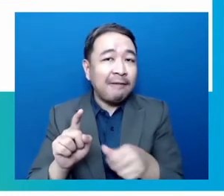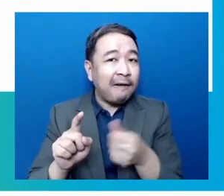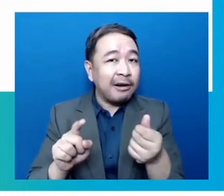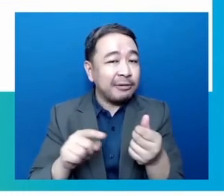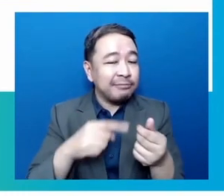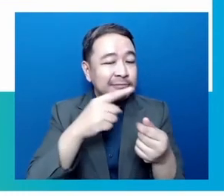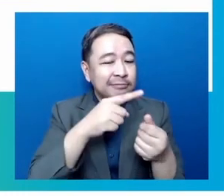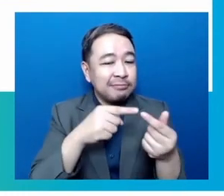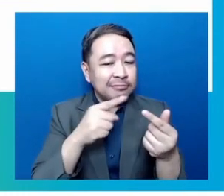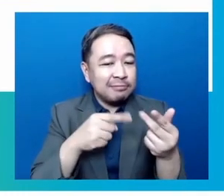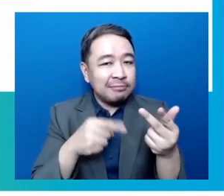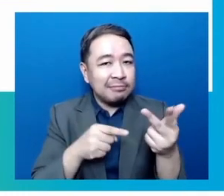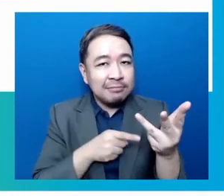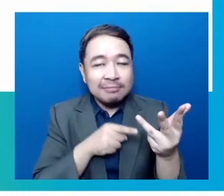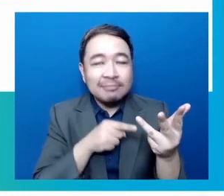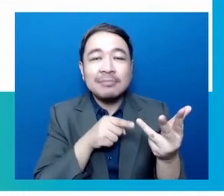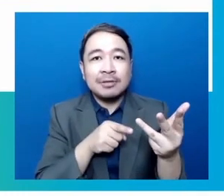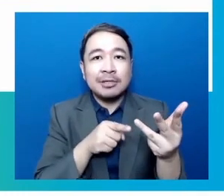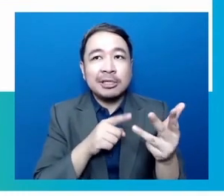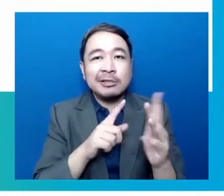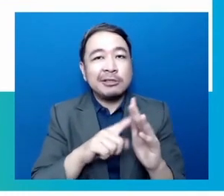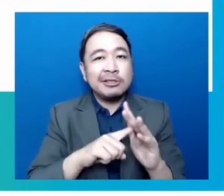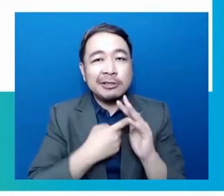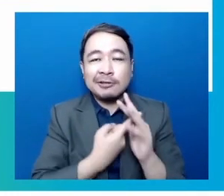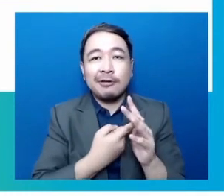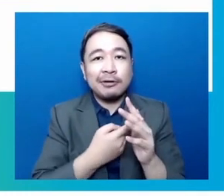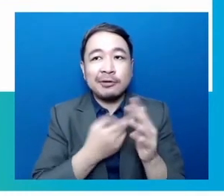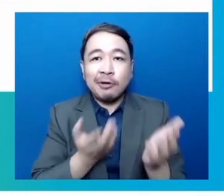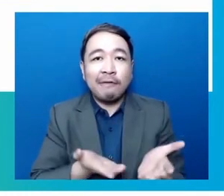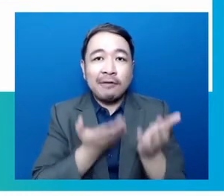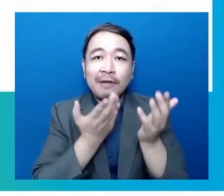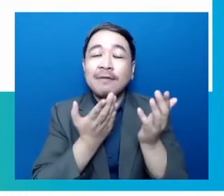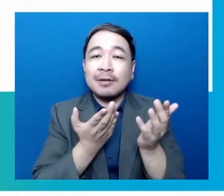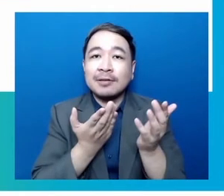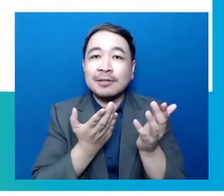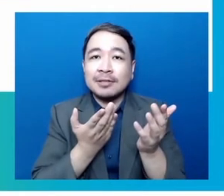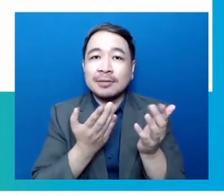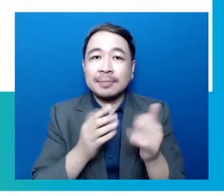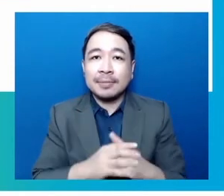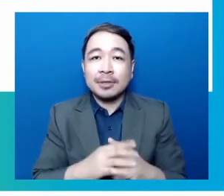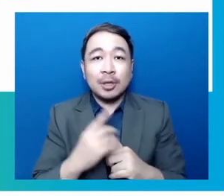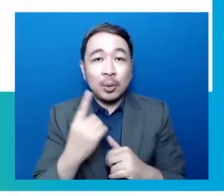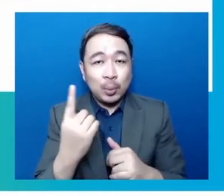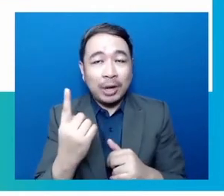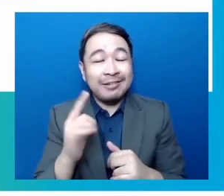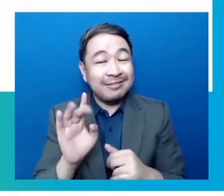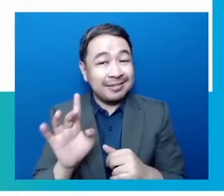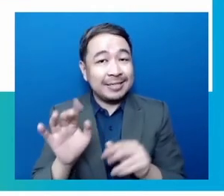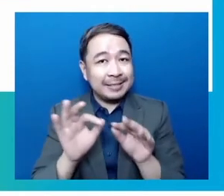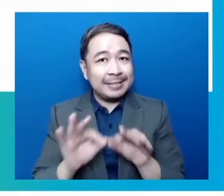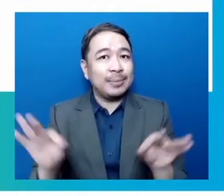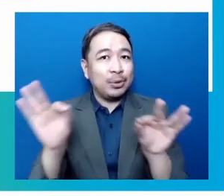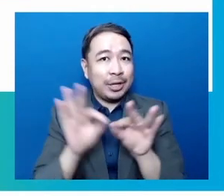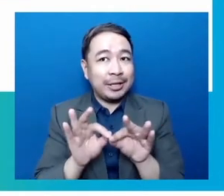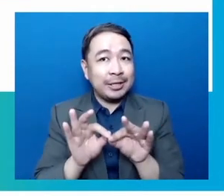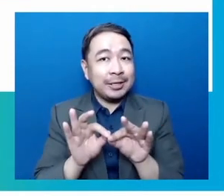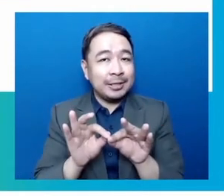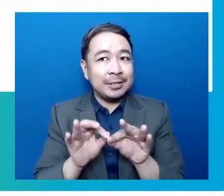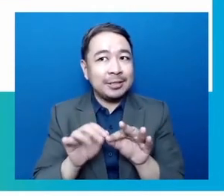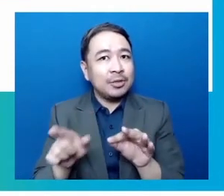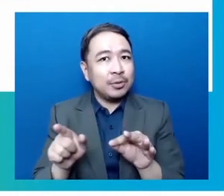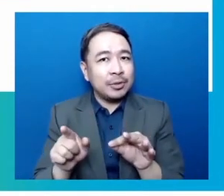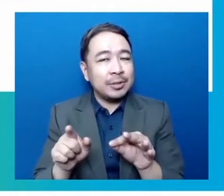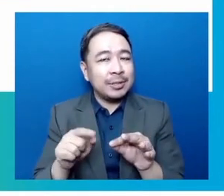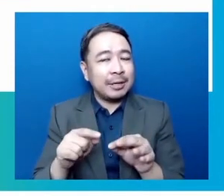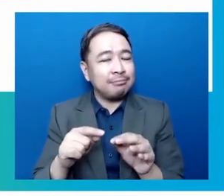think in one important source you are engaging right now, you're making the case. You show on a very